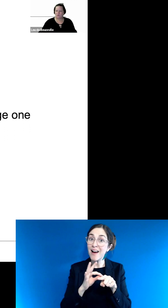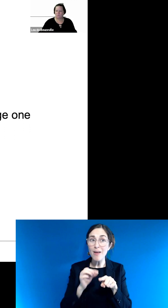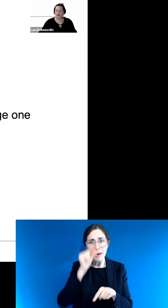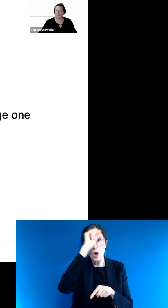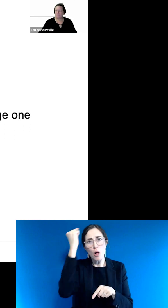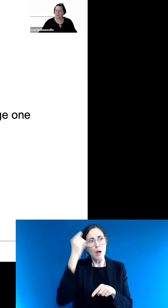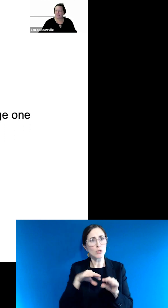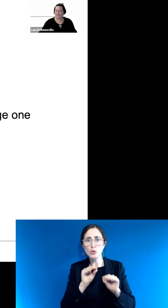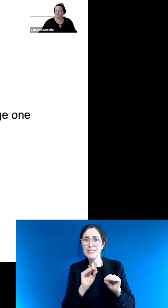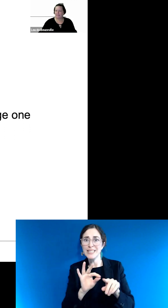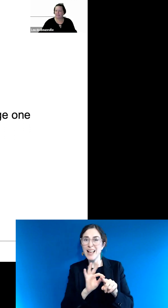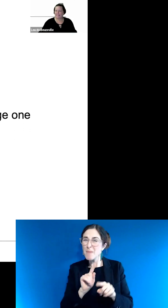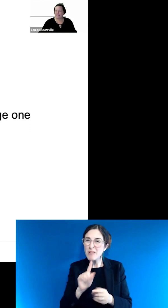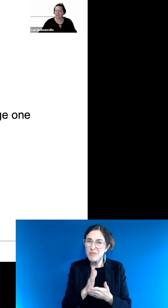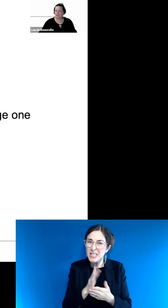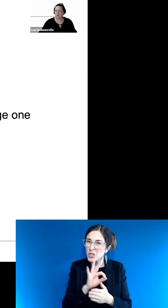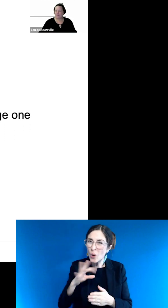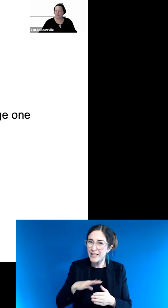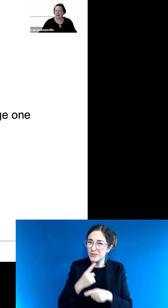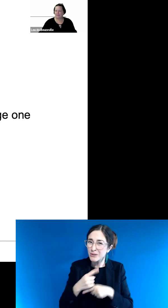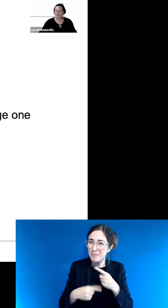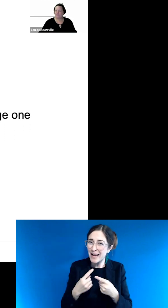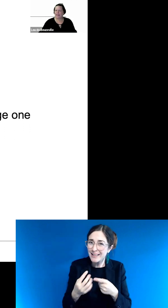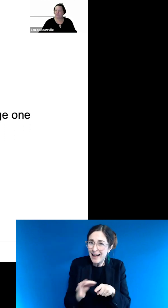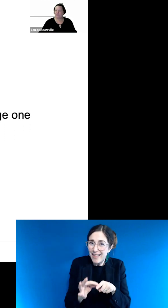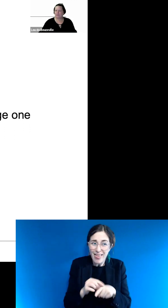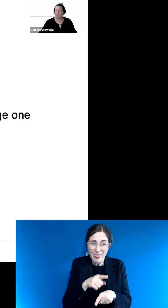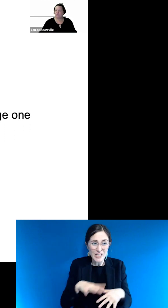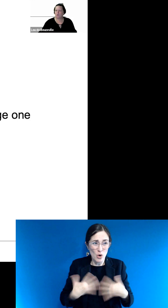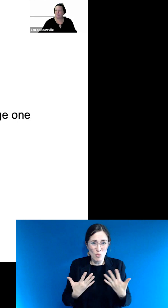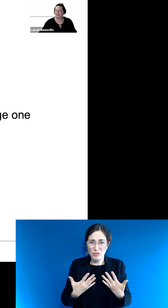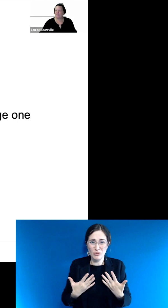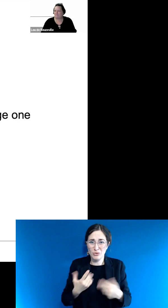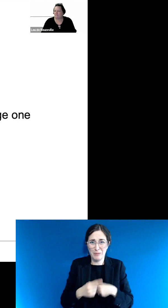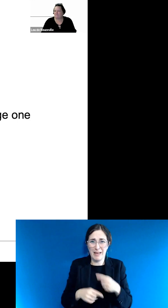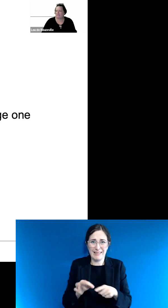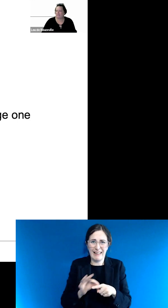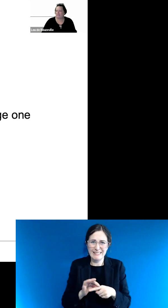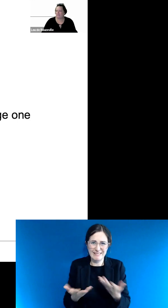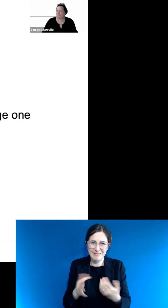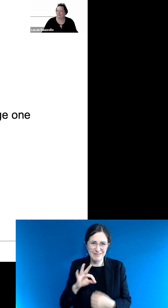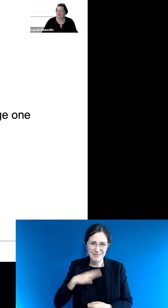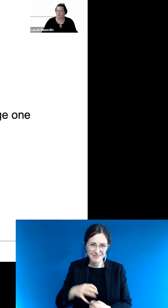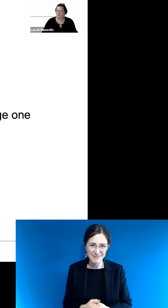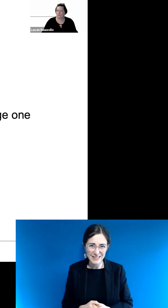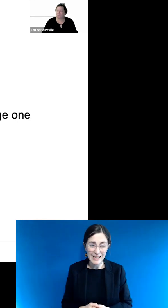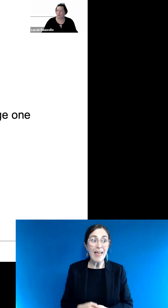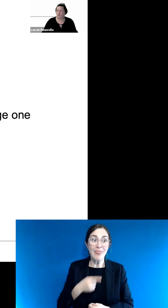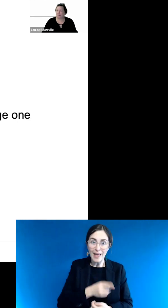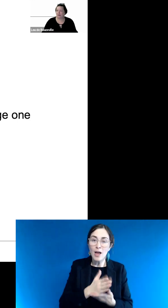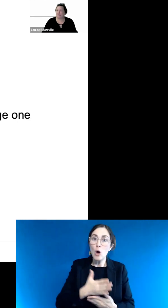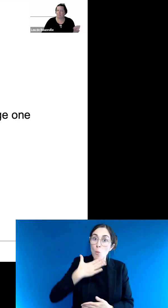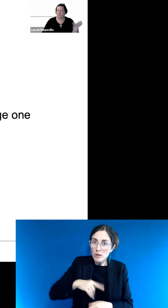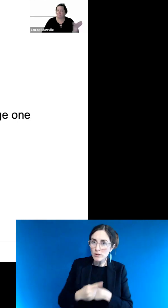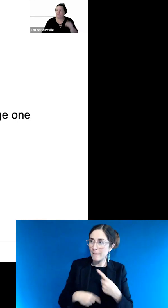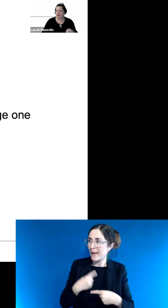a goal, but I don't think kids really need to talk about the colour. Like they don't naturally want to talk about the colour of things. What they want to talk